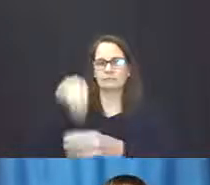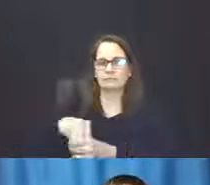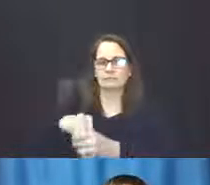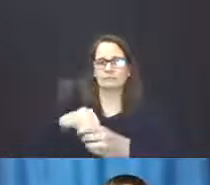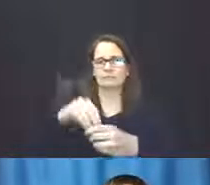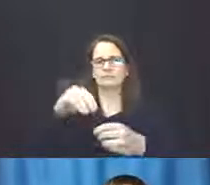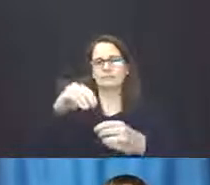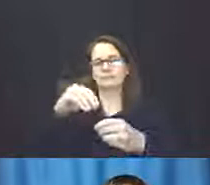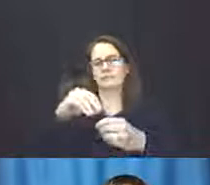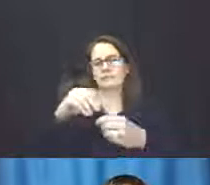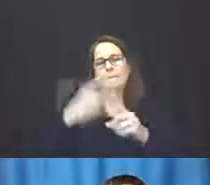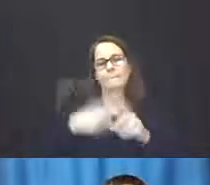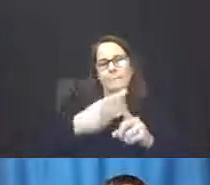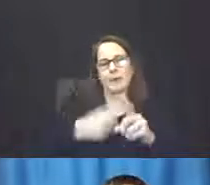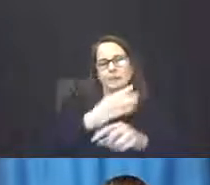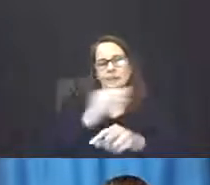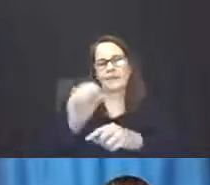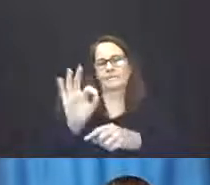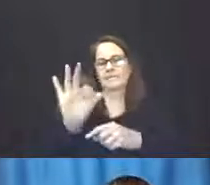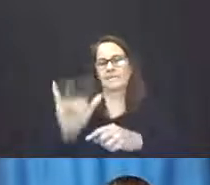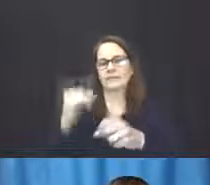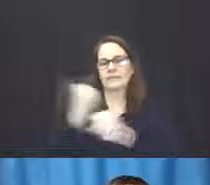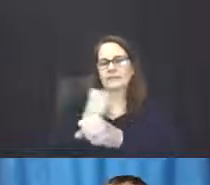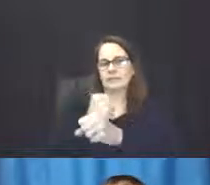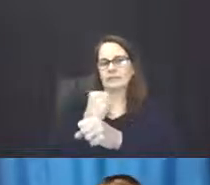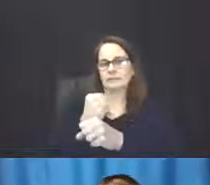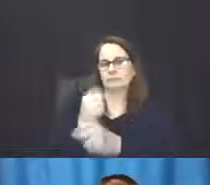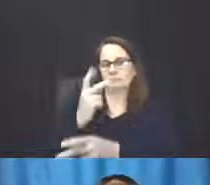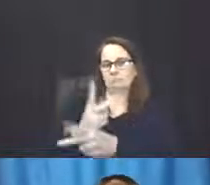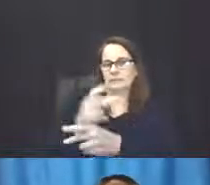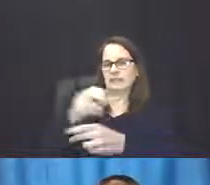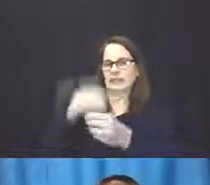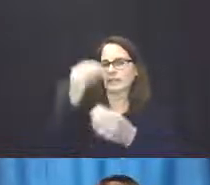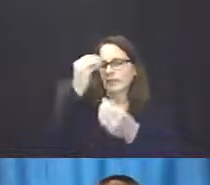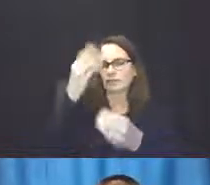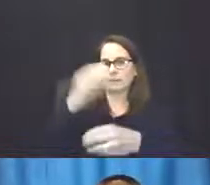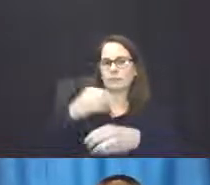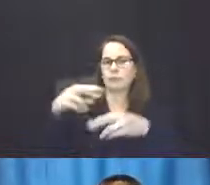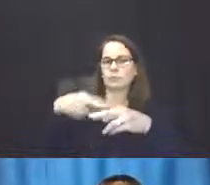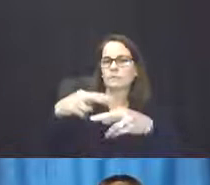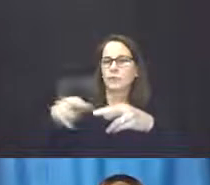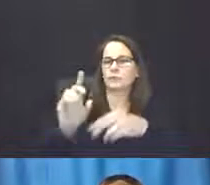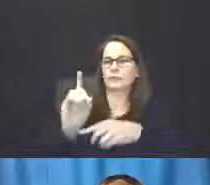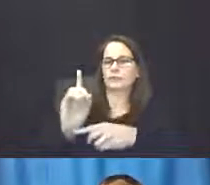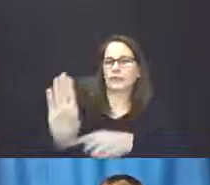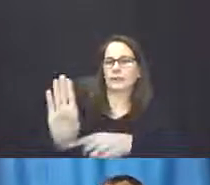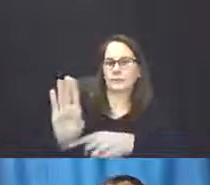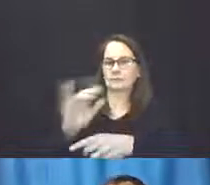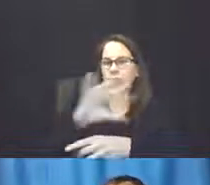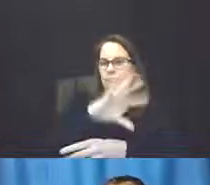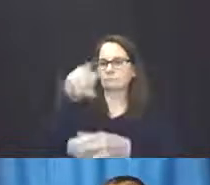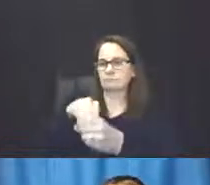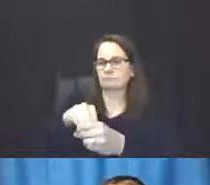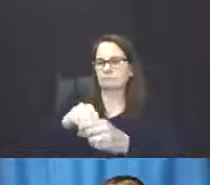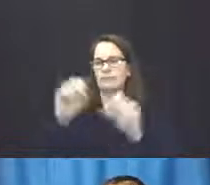visited, all of the statistics for each one of these things listed, both monthly and per fiscal year. We keep